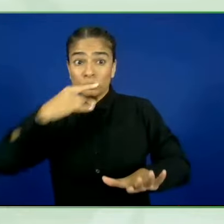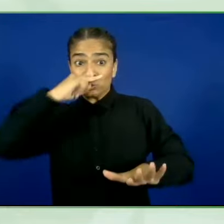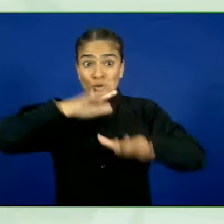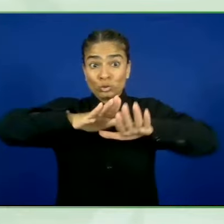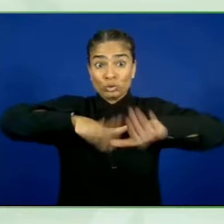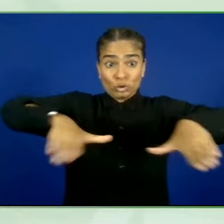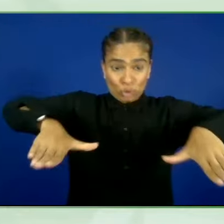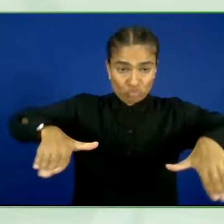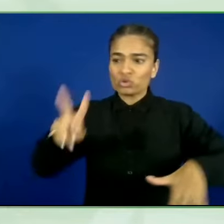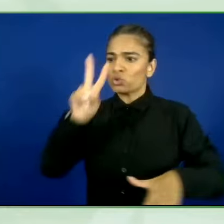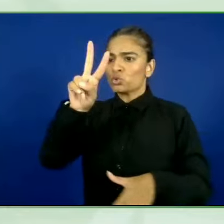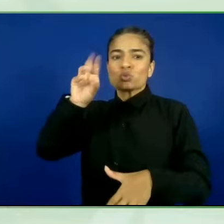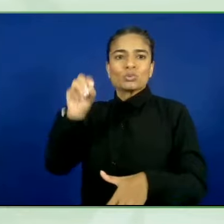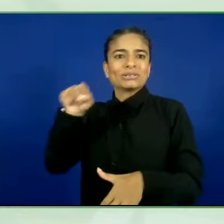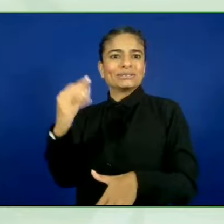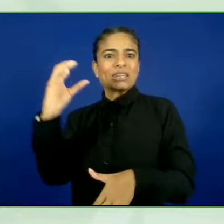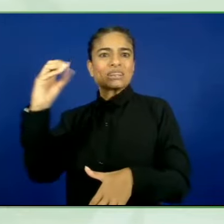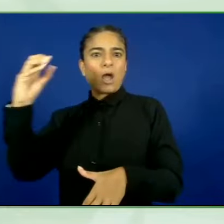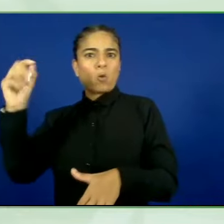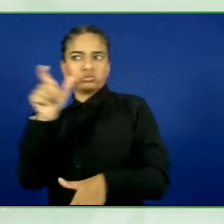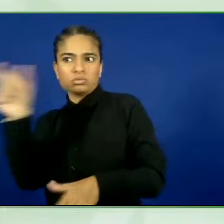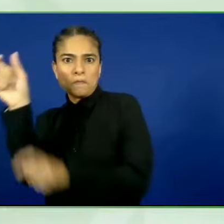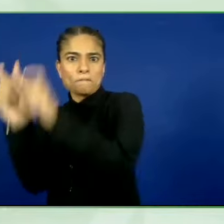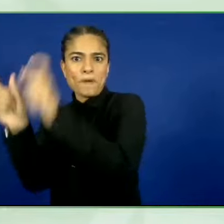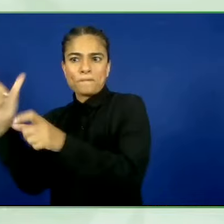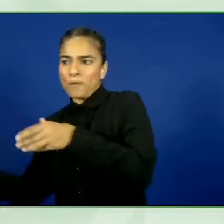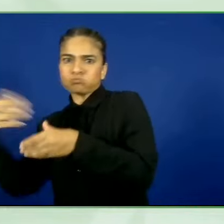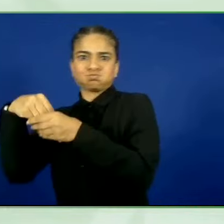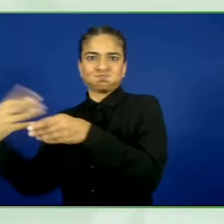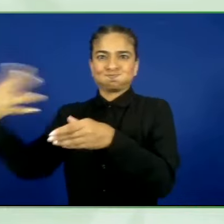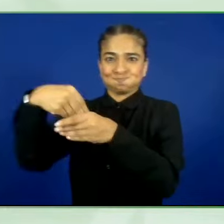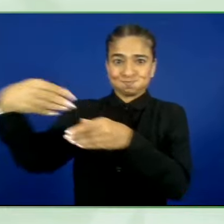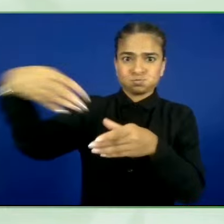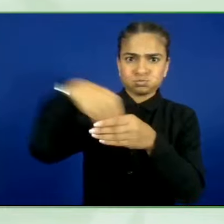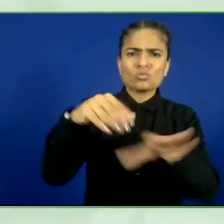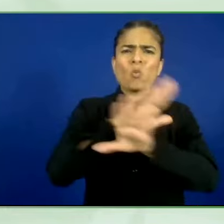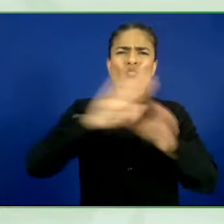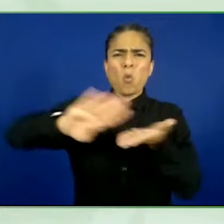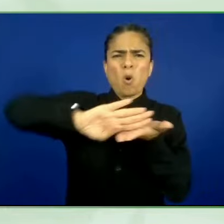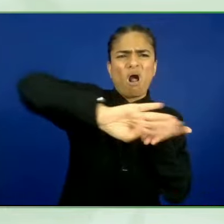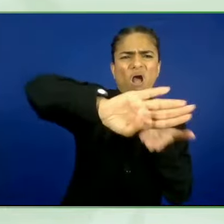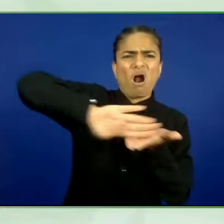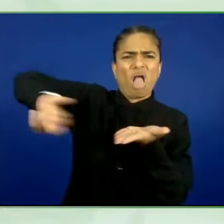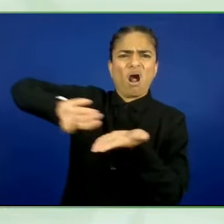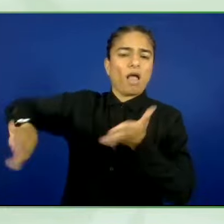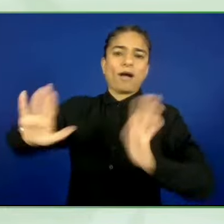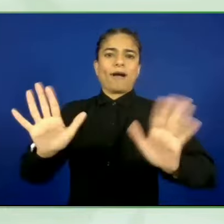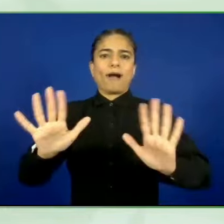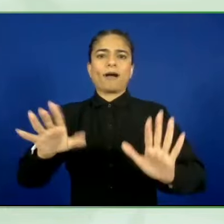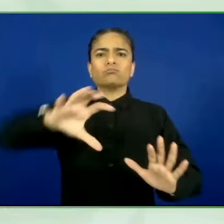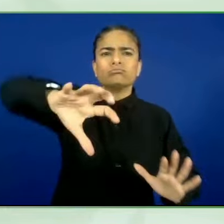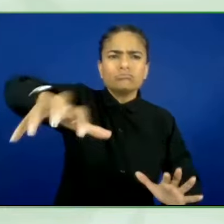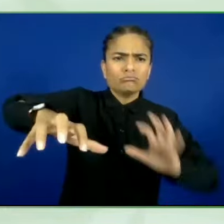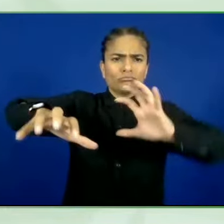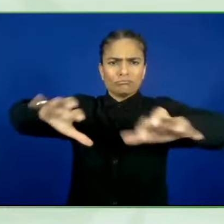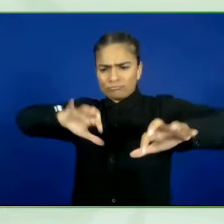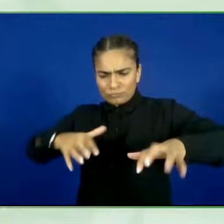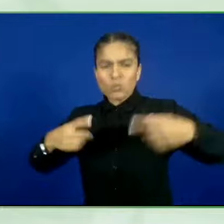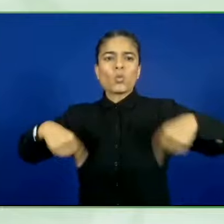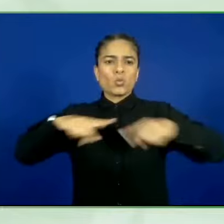but when it was introduced, we rolled it out to all 5 districts and now extending to the other 5